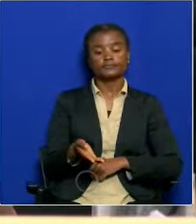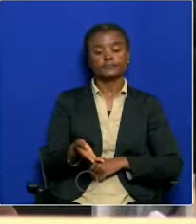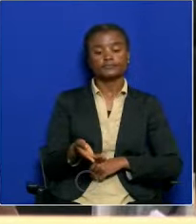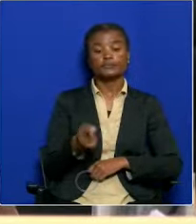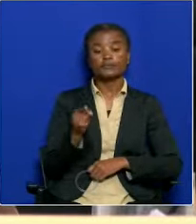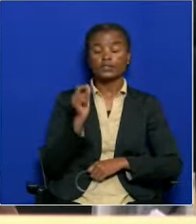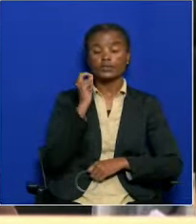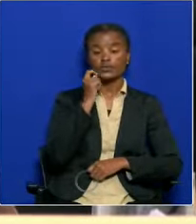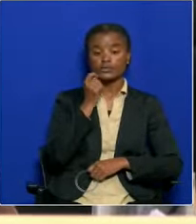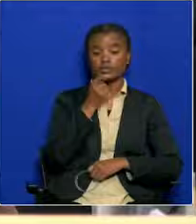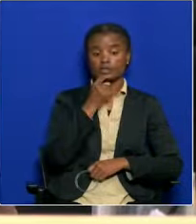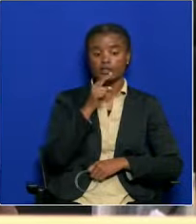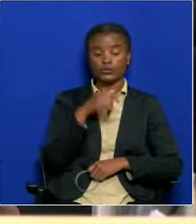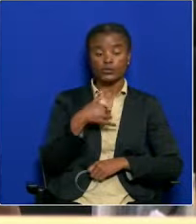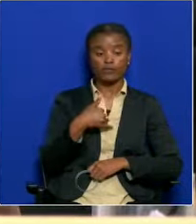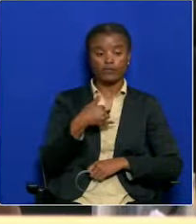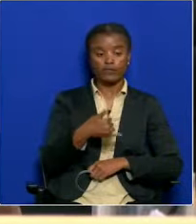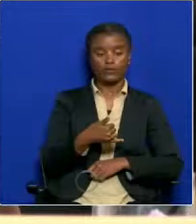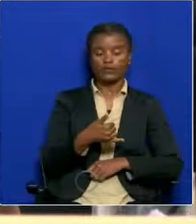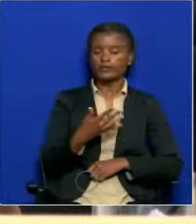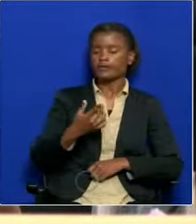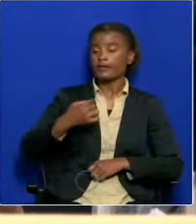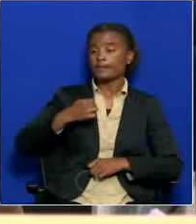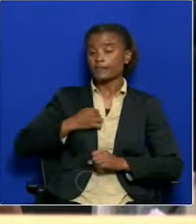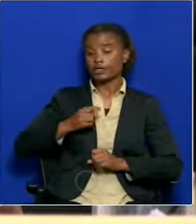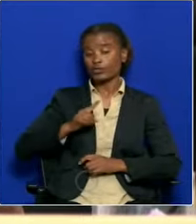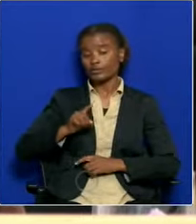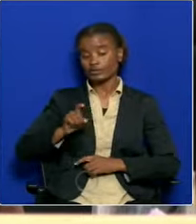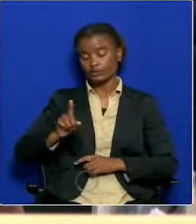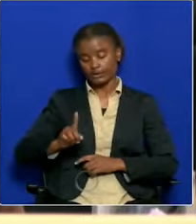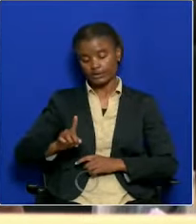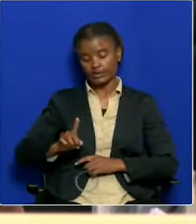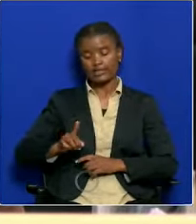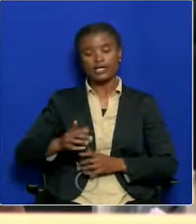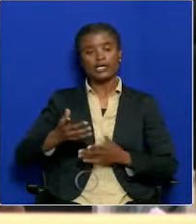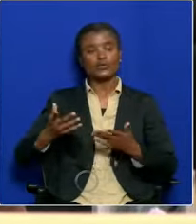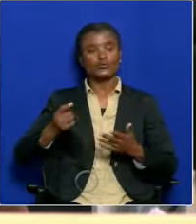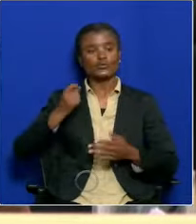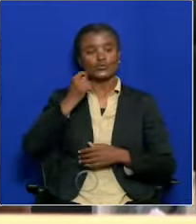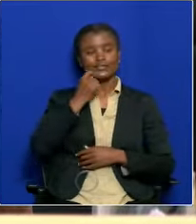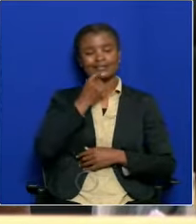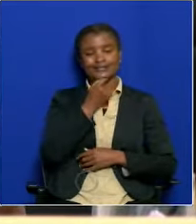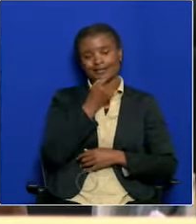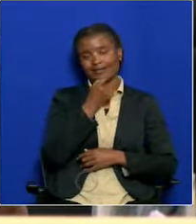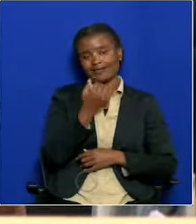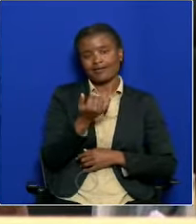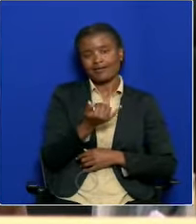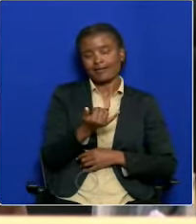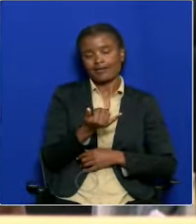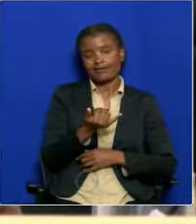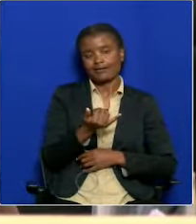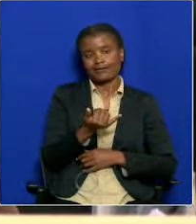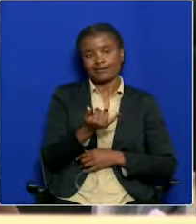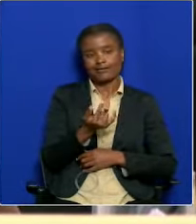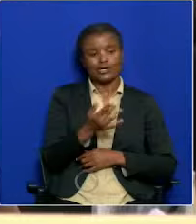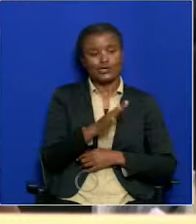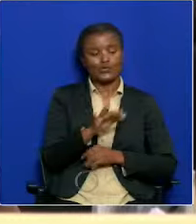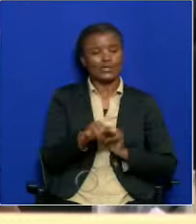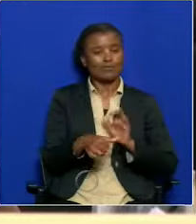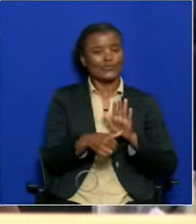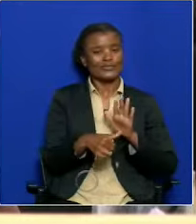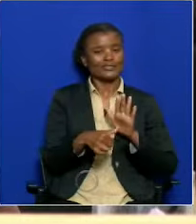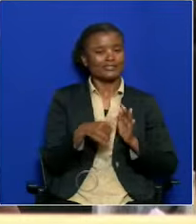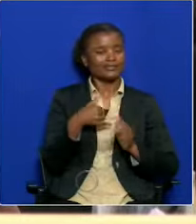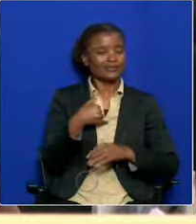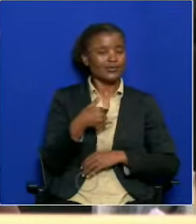I suppose my question is, you seem to minimize how significant the calls were, but if you look at the